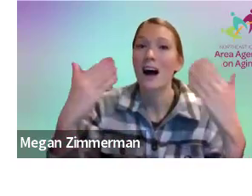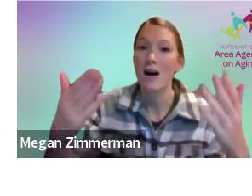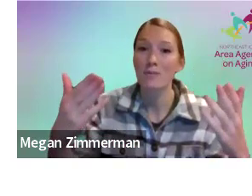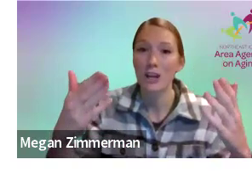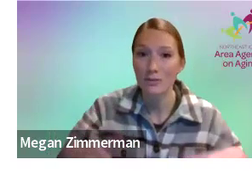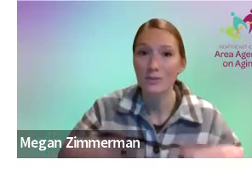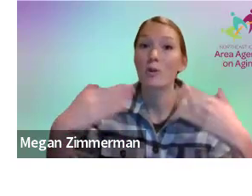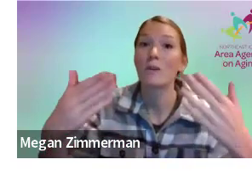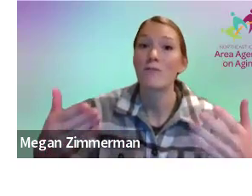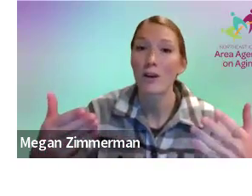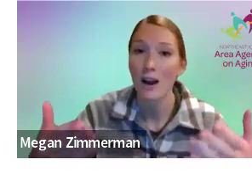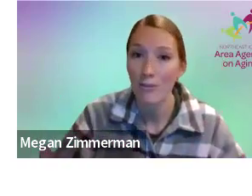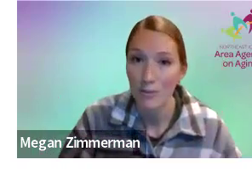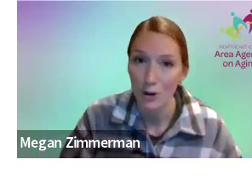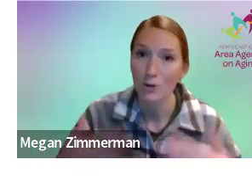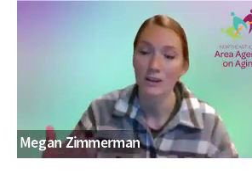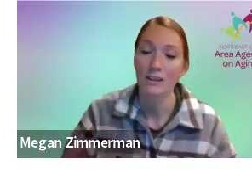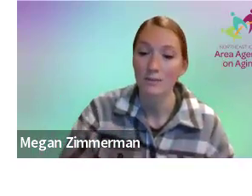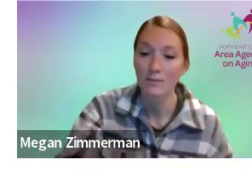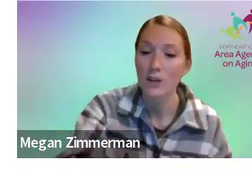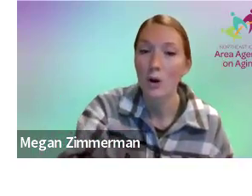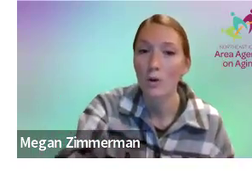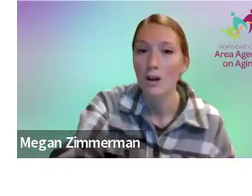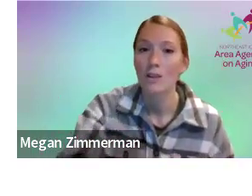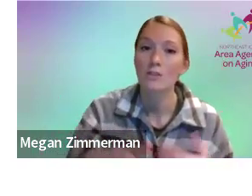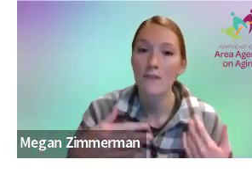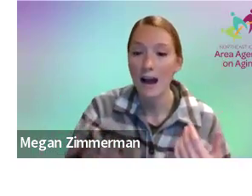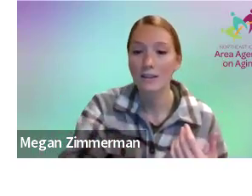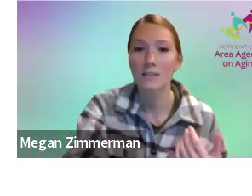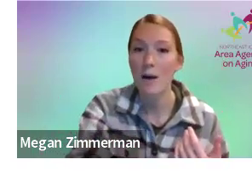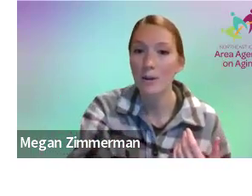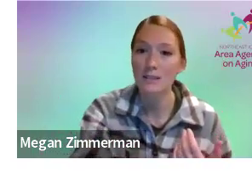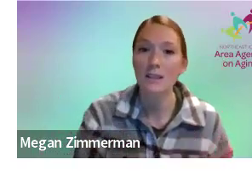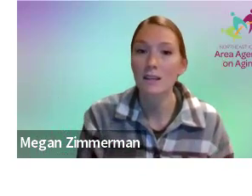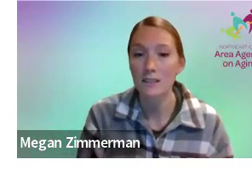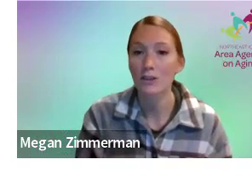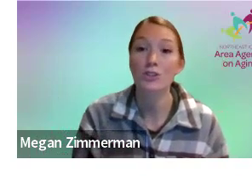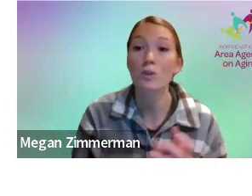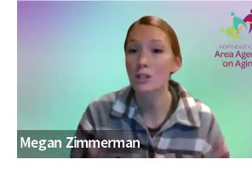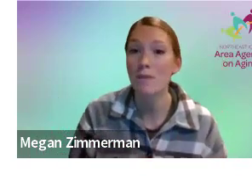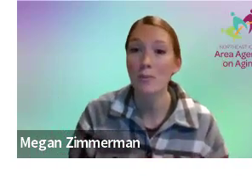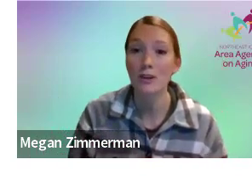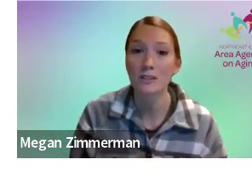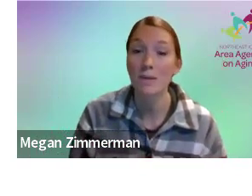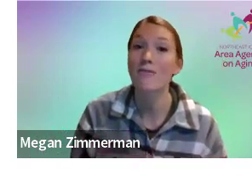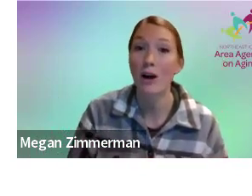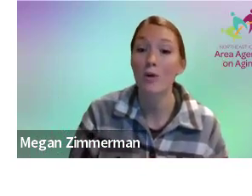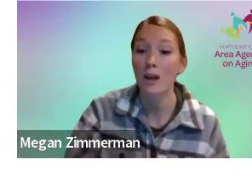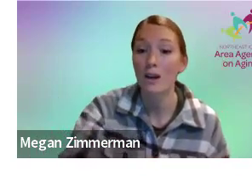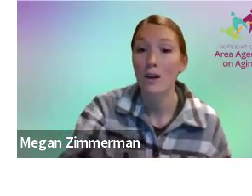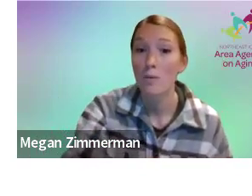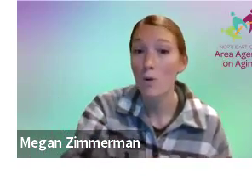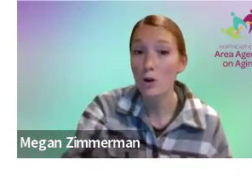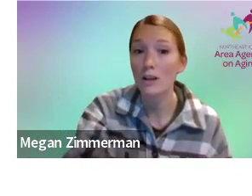books on the top shelves will be falling off more quickly. So those facts, complex thinking skills, short-term memories may